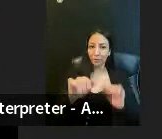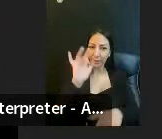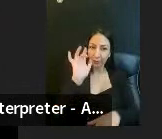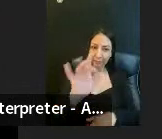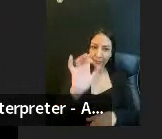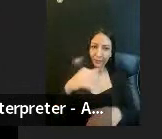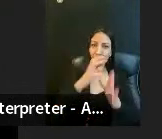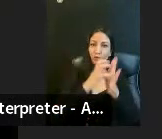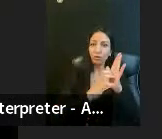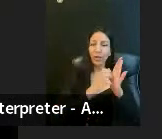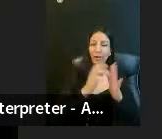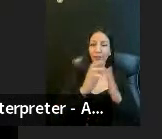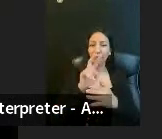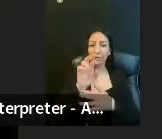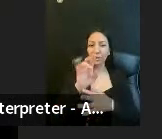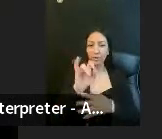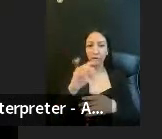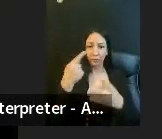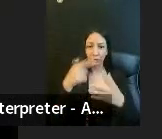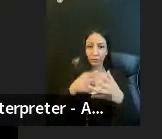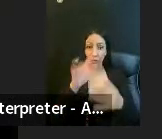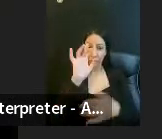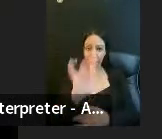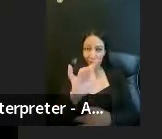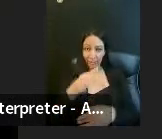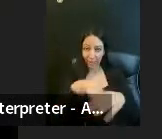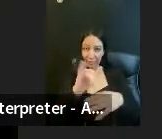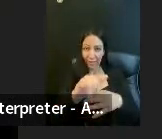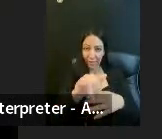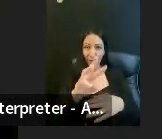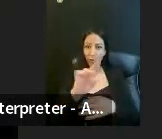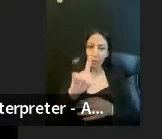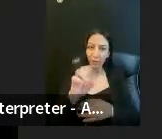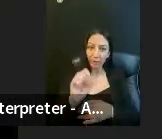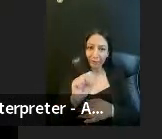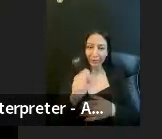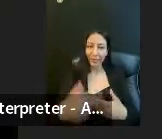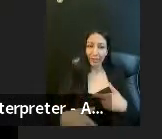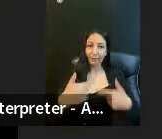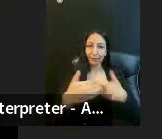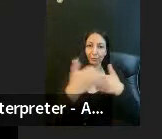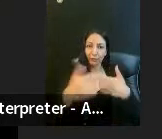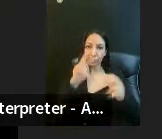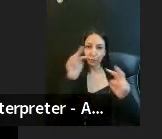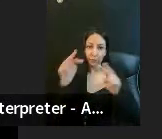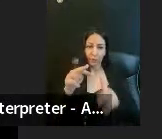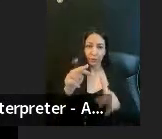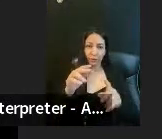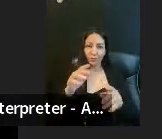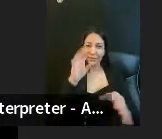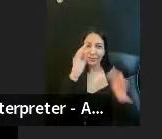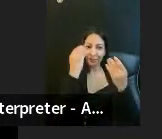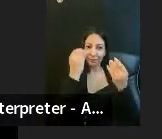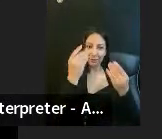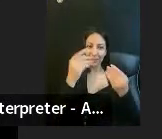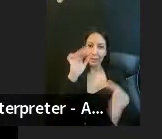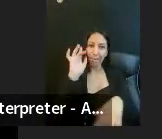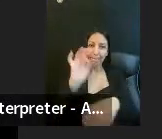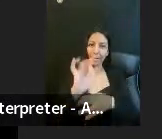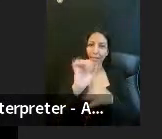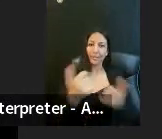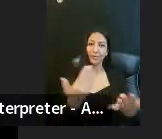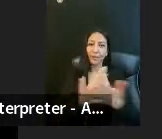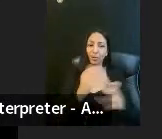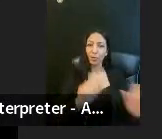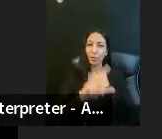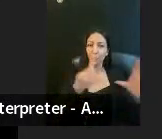version of the tool. And when you click on the Sunnyside and Woodside neighborhood, you can click the View Data button, which will bring you to a new